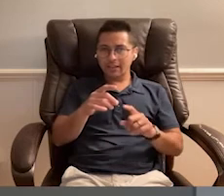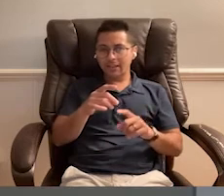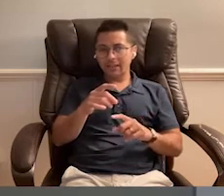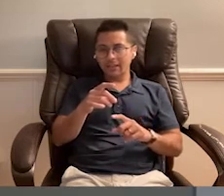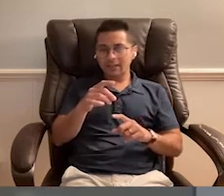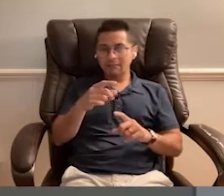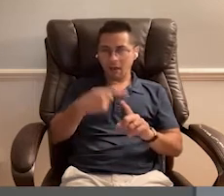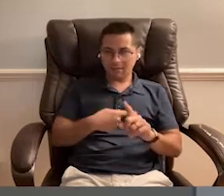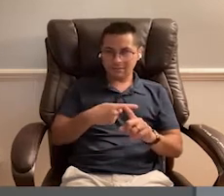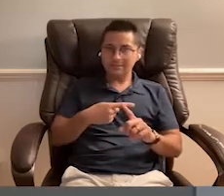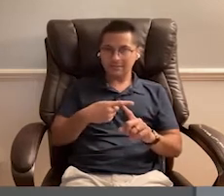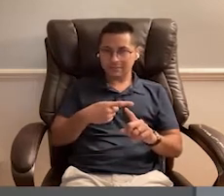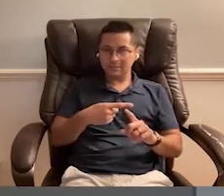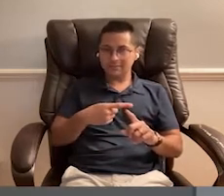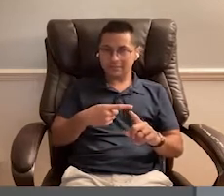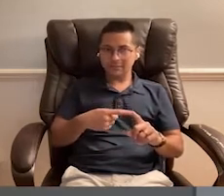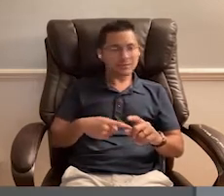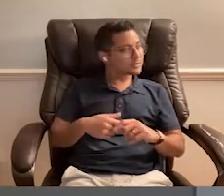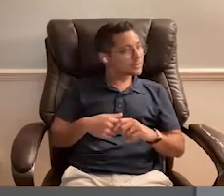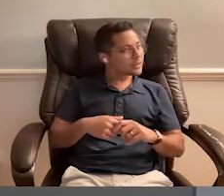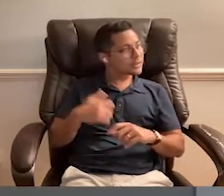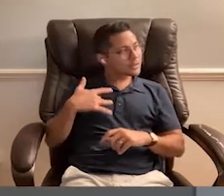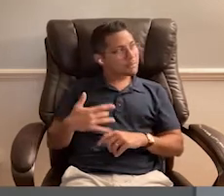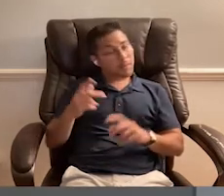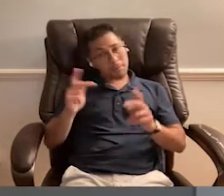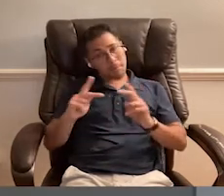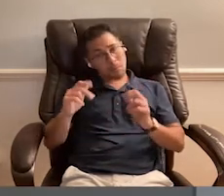the age of 18 to 36 months of age.